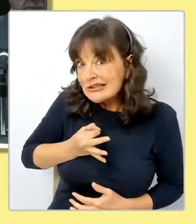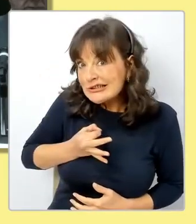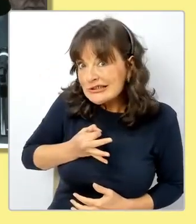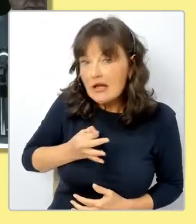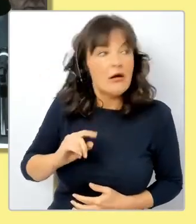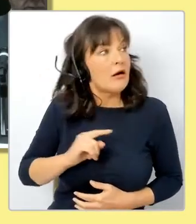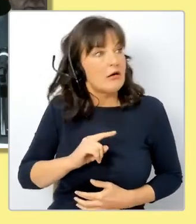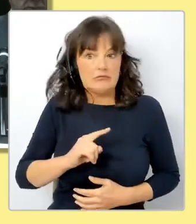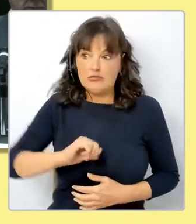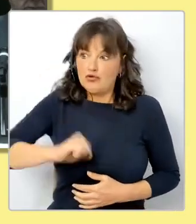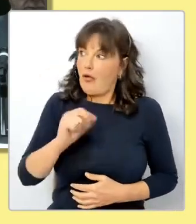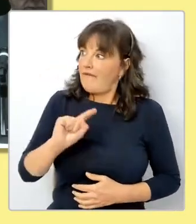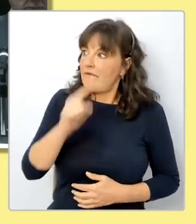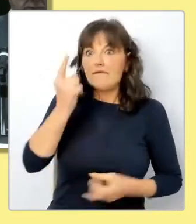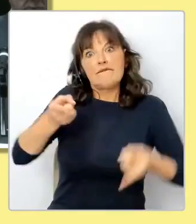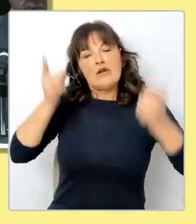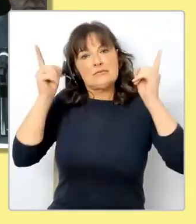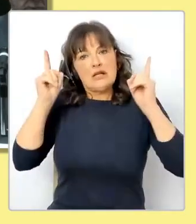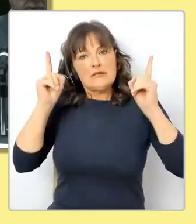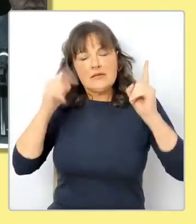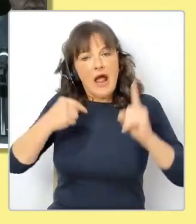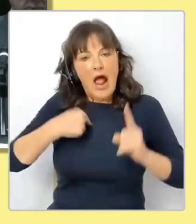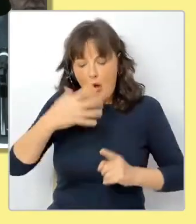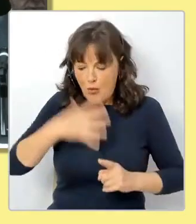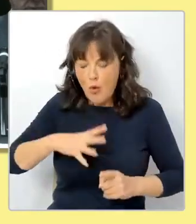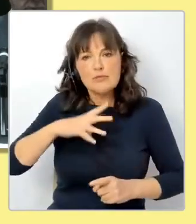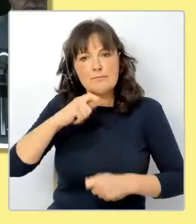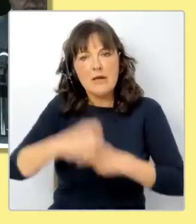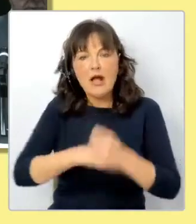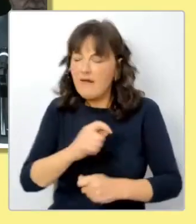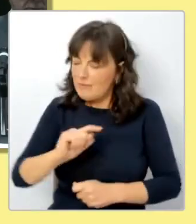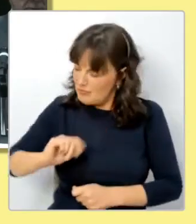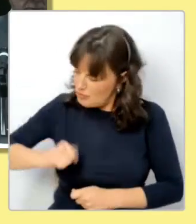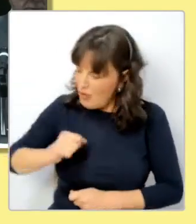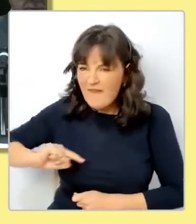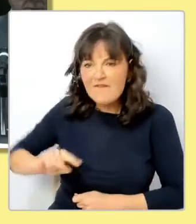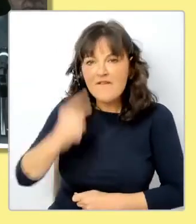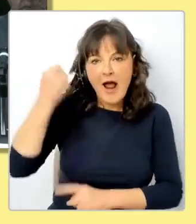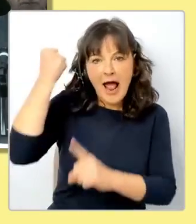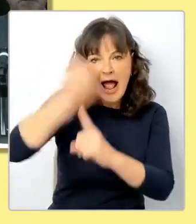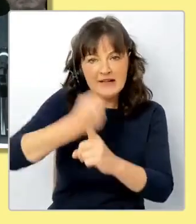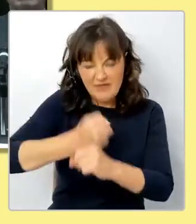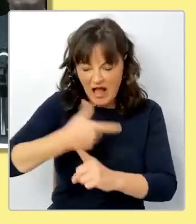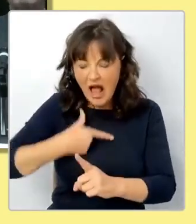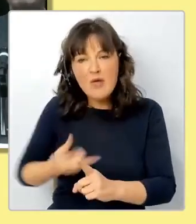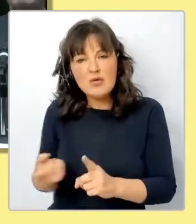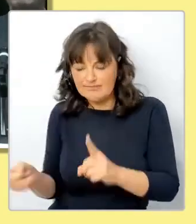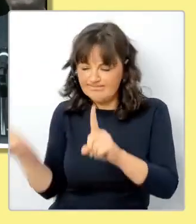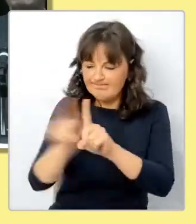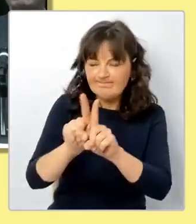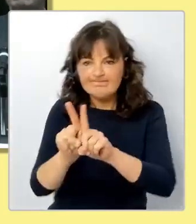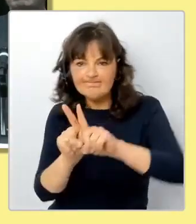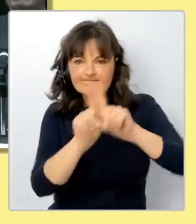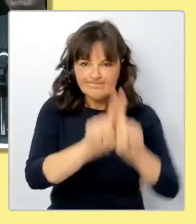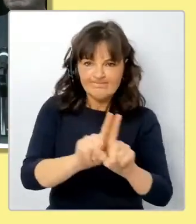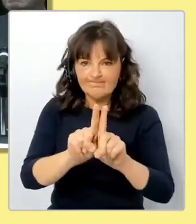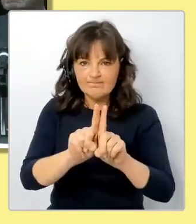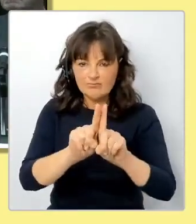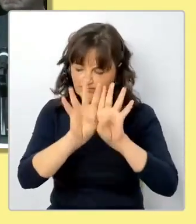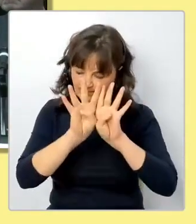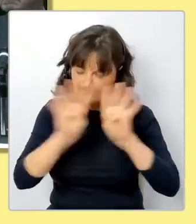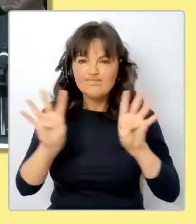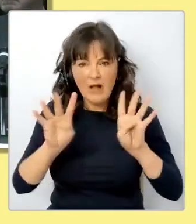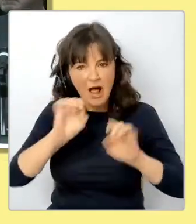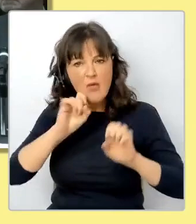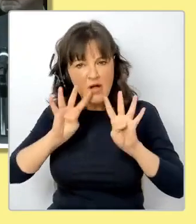want to stand alongside you. So yes, I'll empower our membership, because our membership, our party, you are